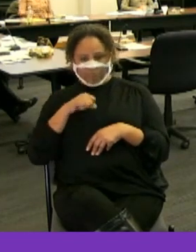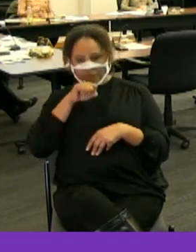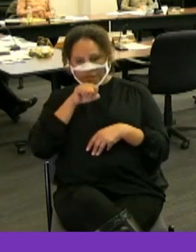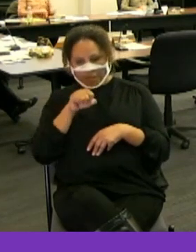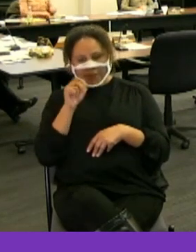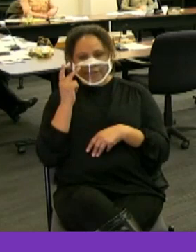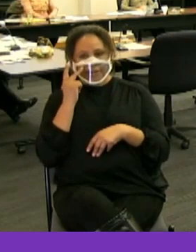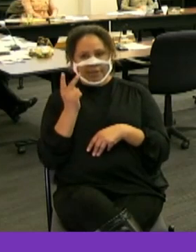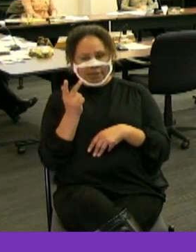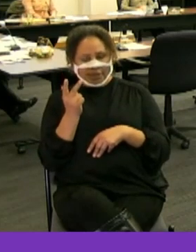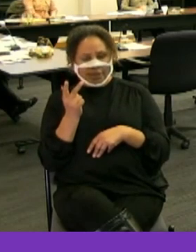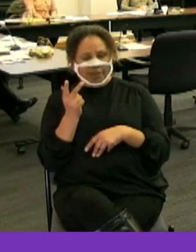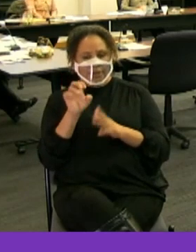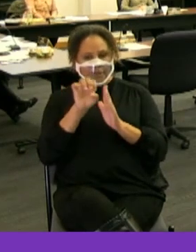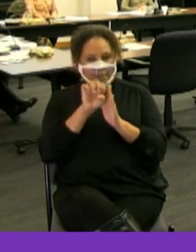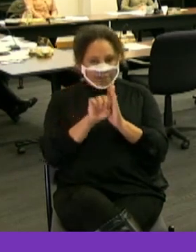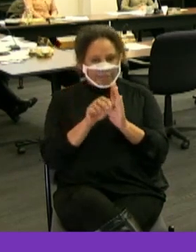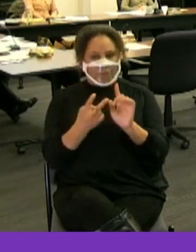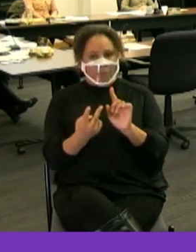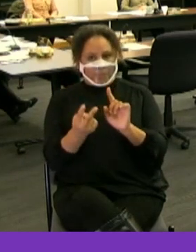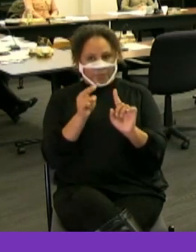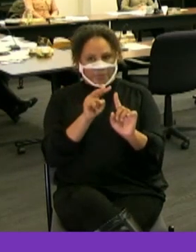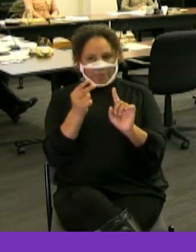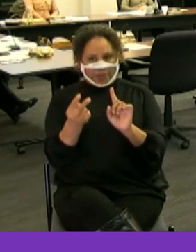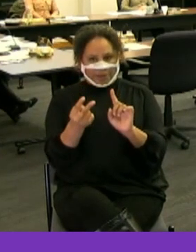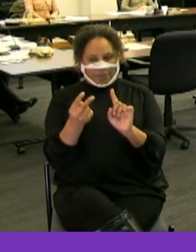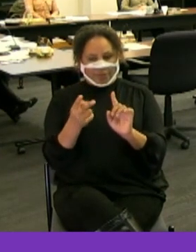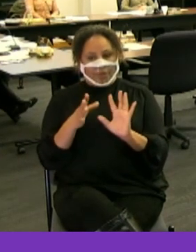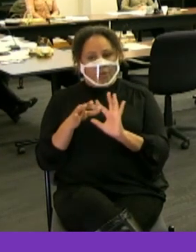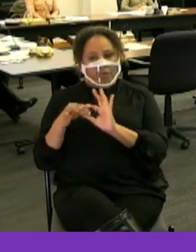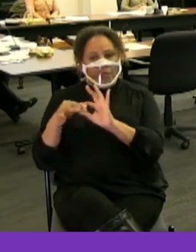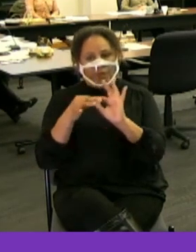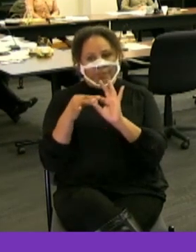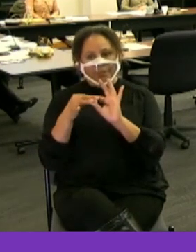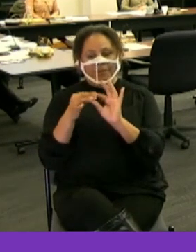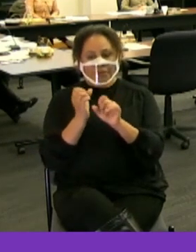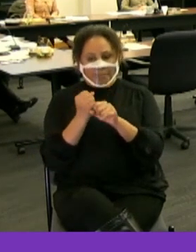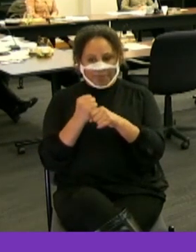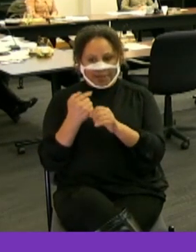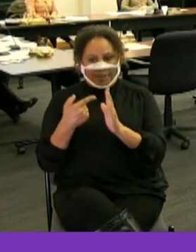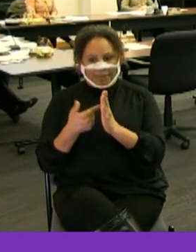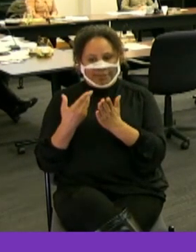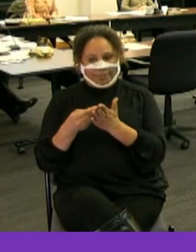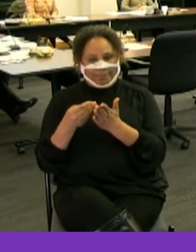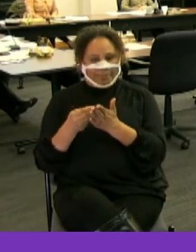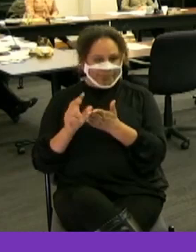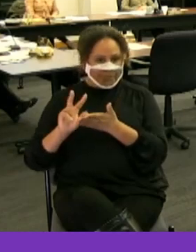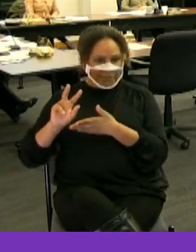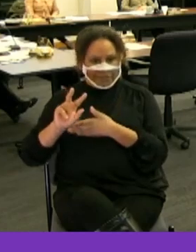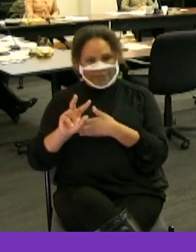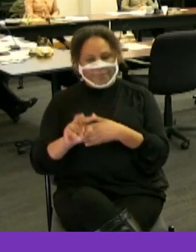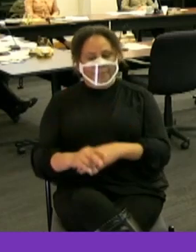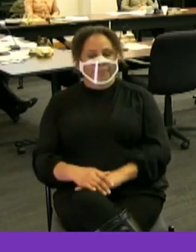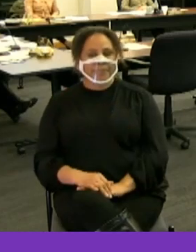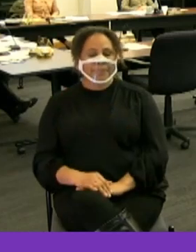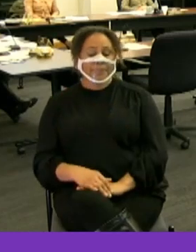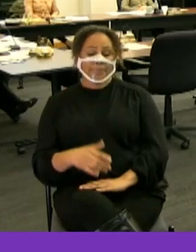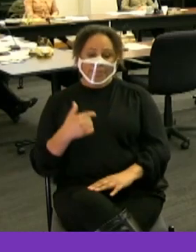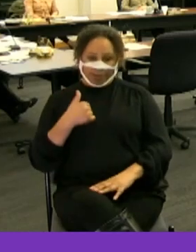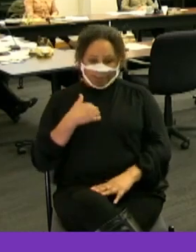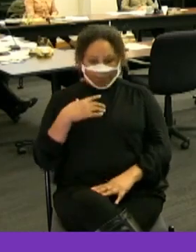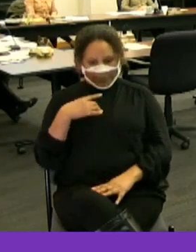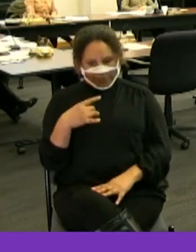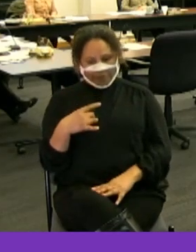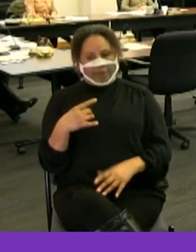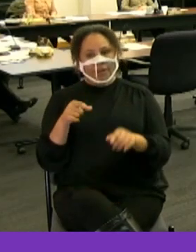again, from an ethical perspective, cooperation in making this investment. So I would